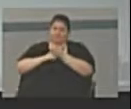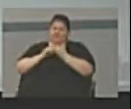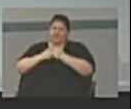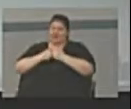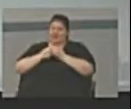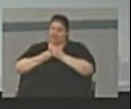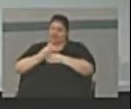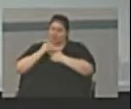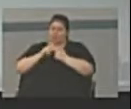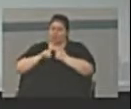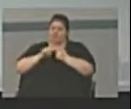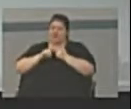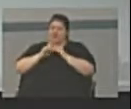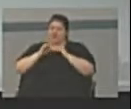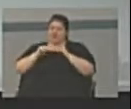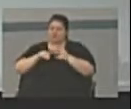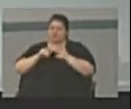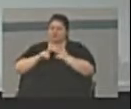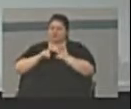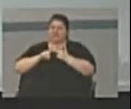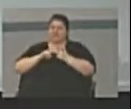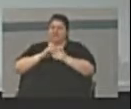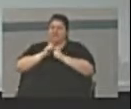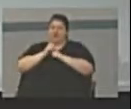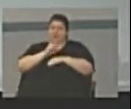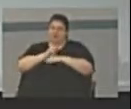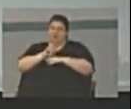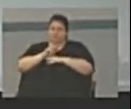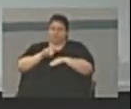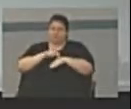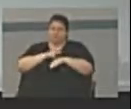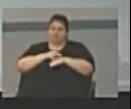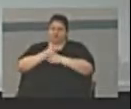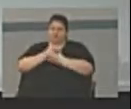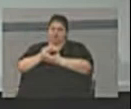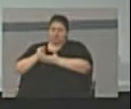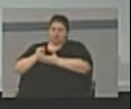housing, natural resources, as well as community health.